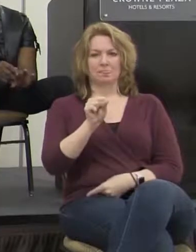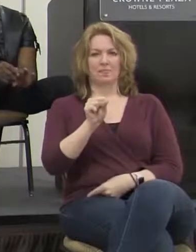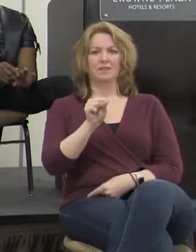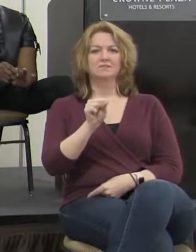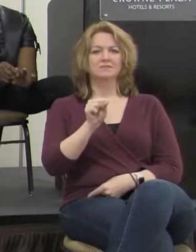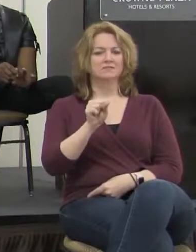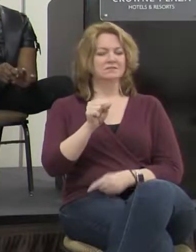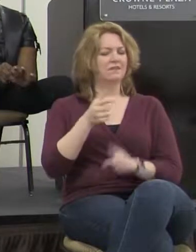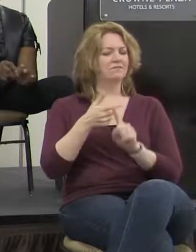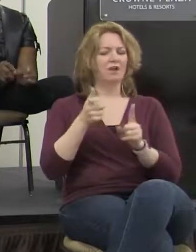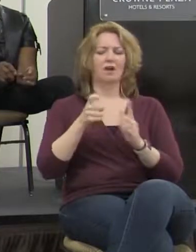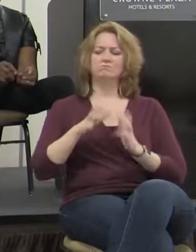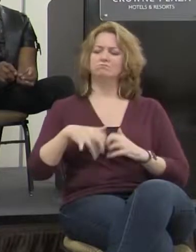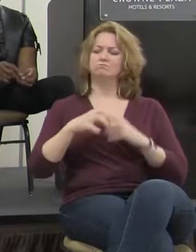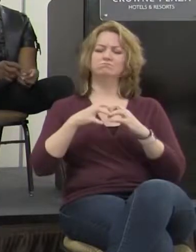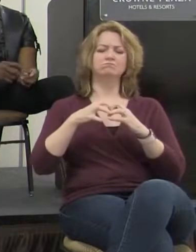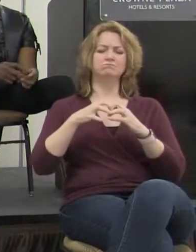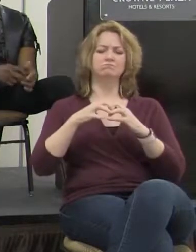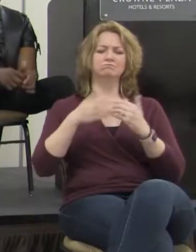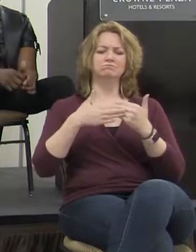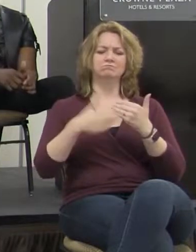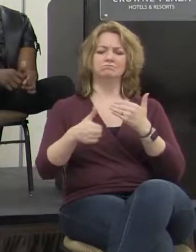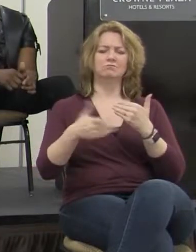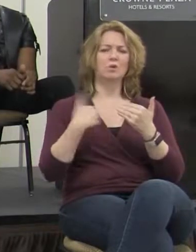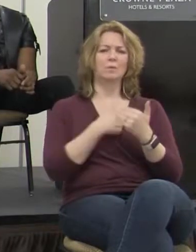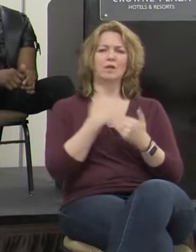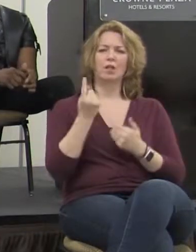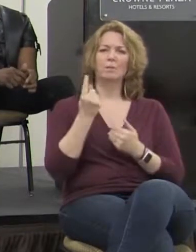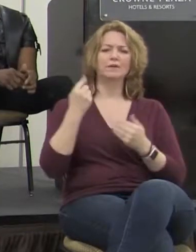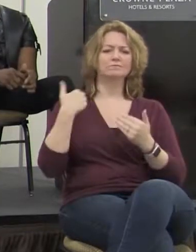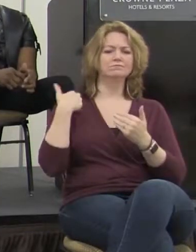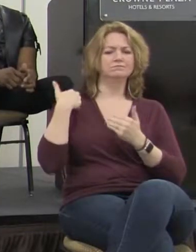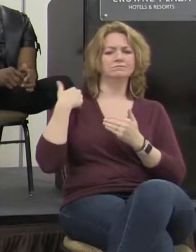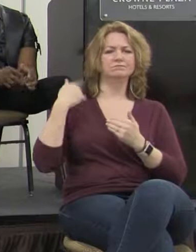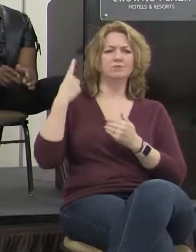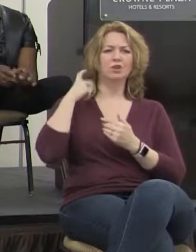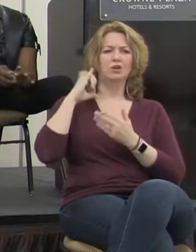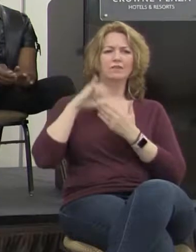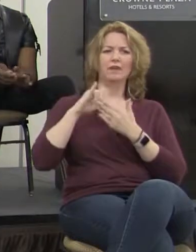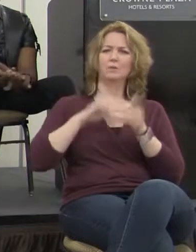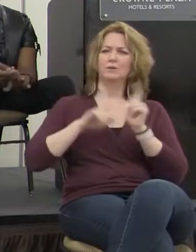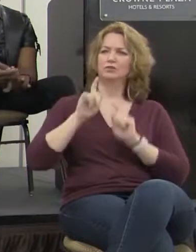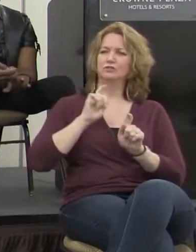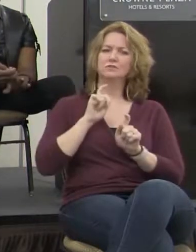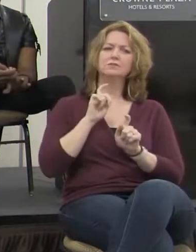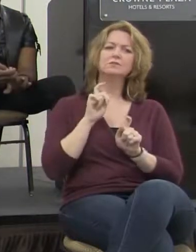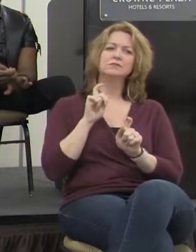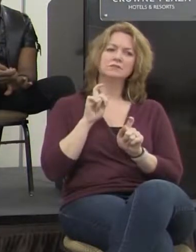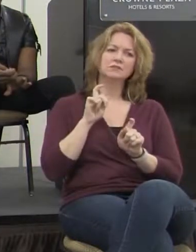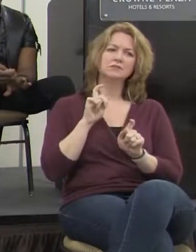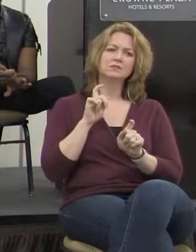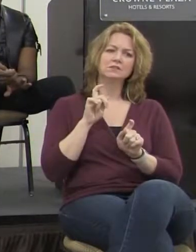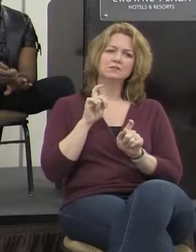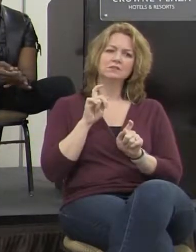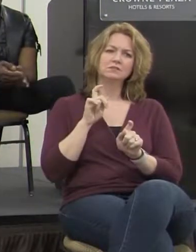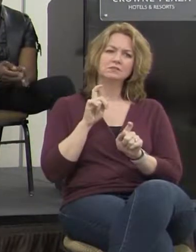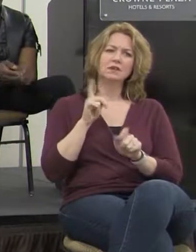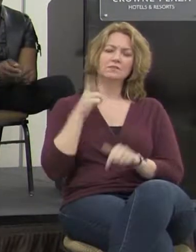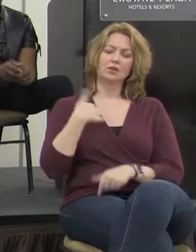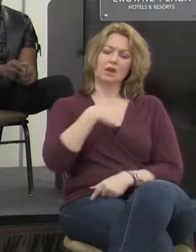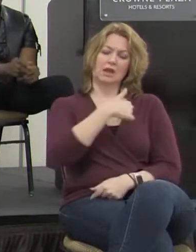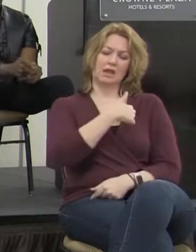one, and we continue to get that question. There is in our